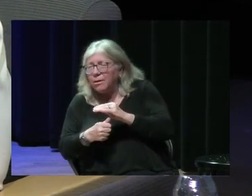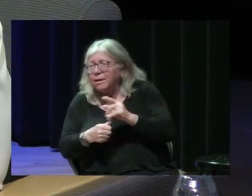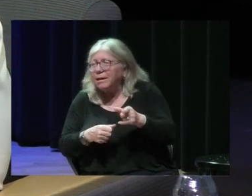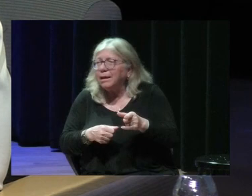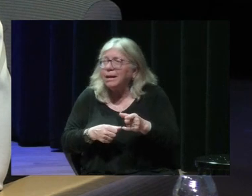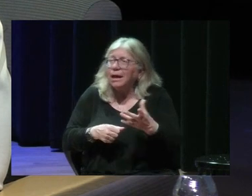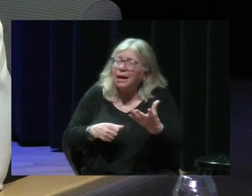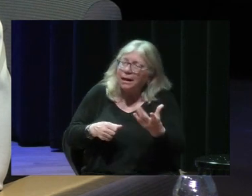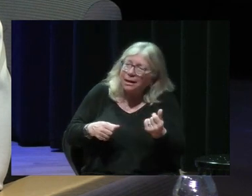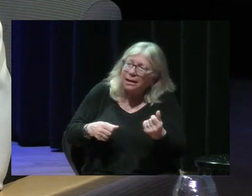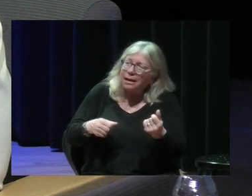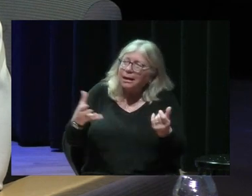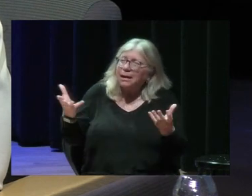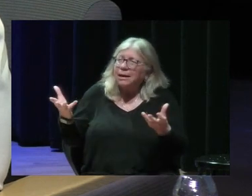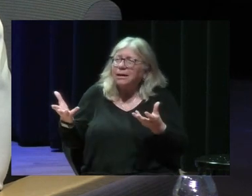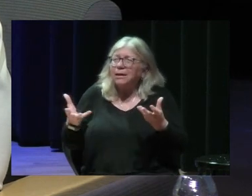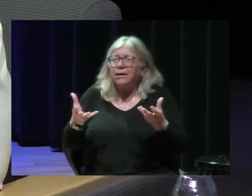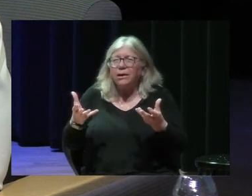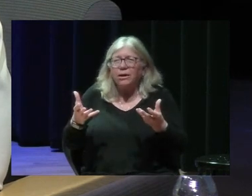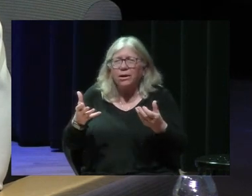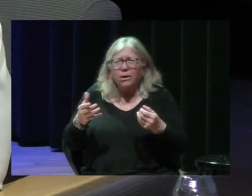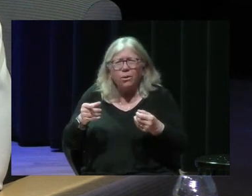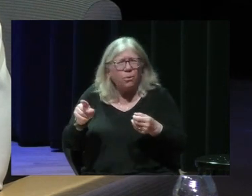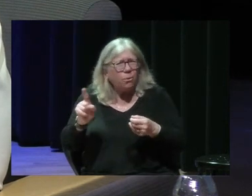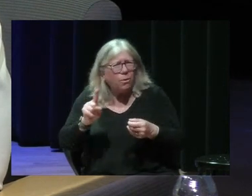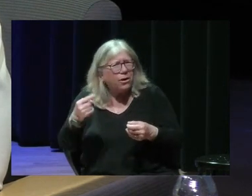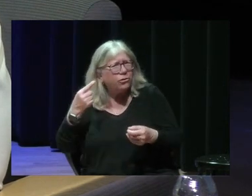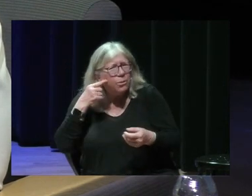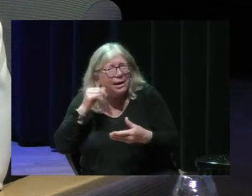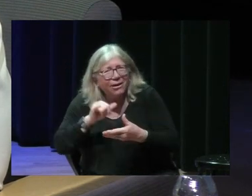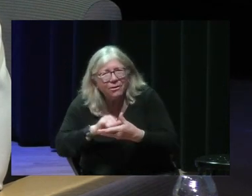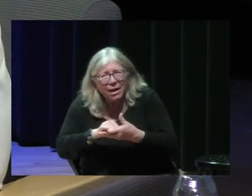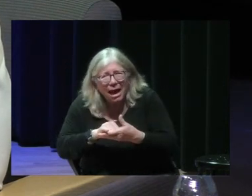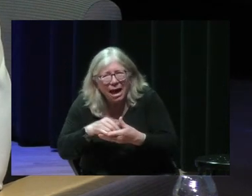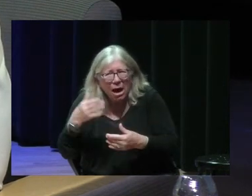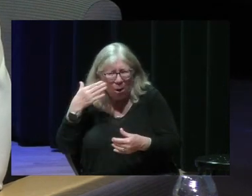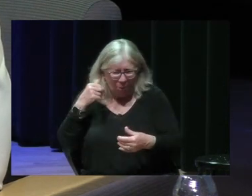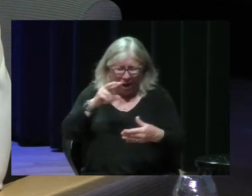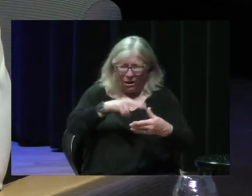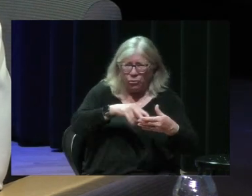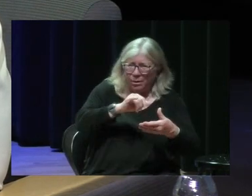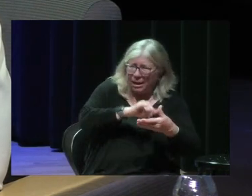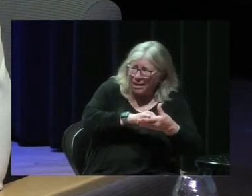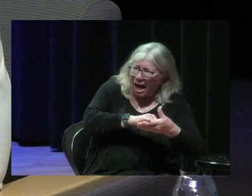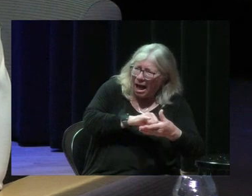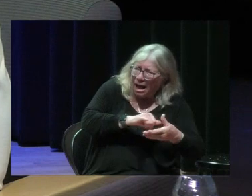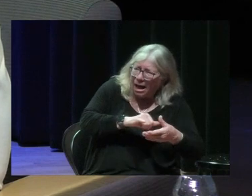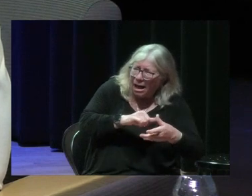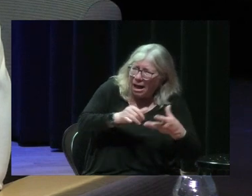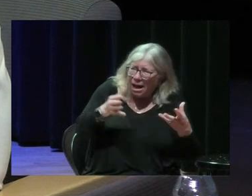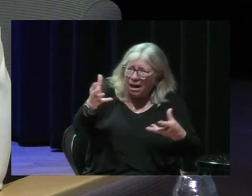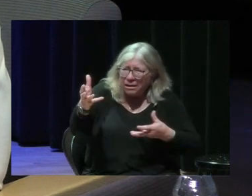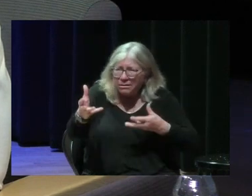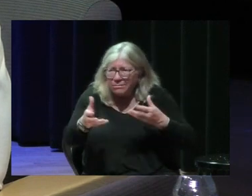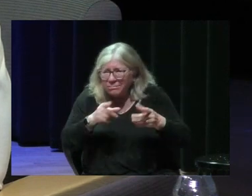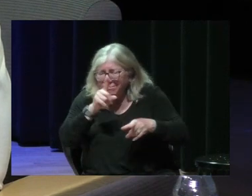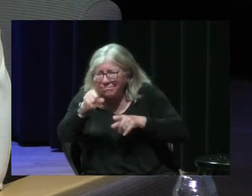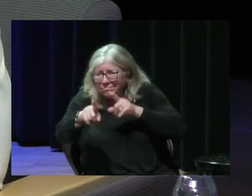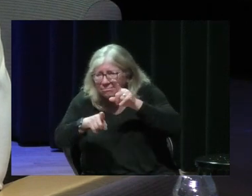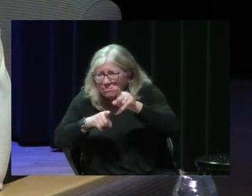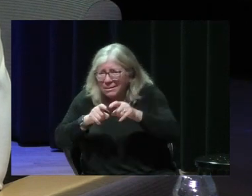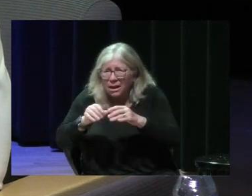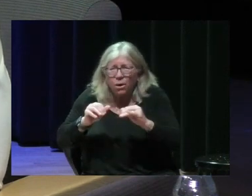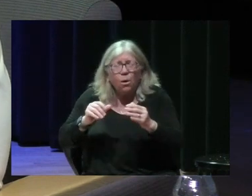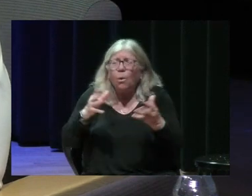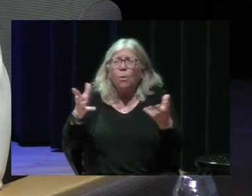I think it's worth saying, where'd you hear that? Why do you read that? Or why do you listen to that show? What is it about that that connects